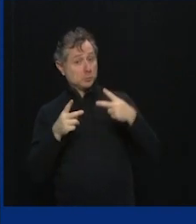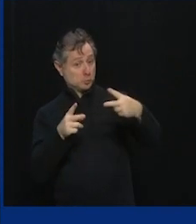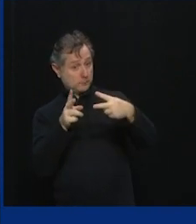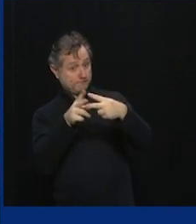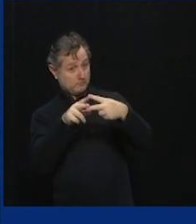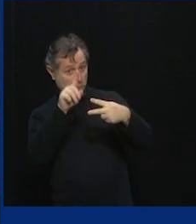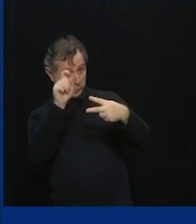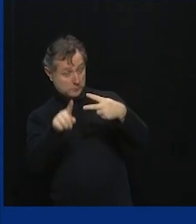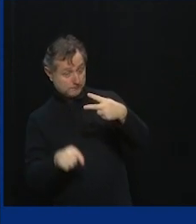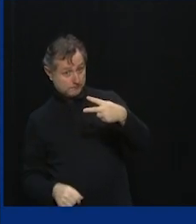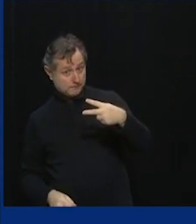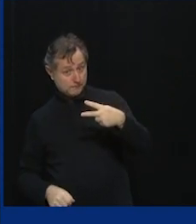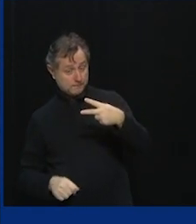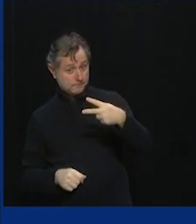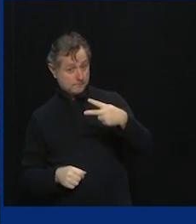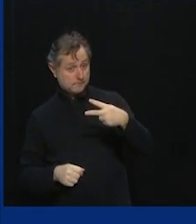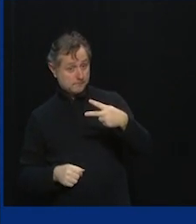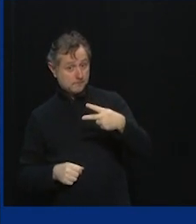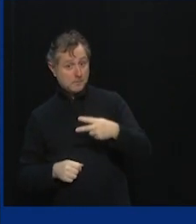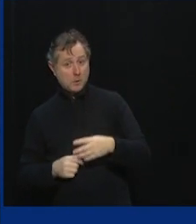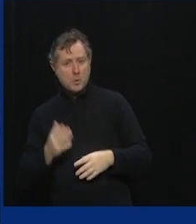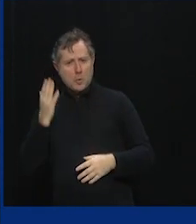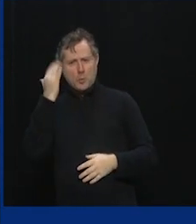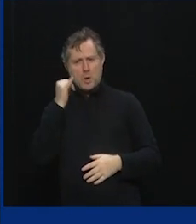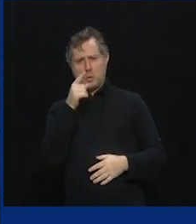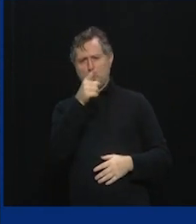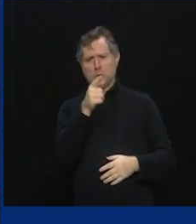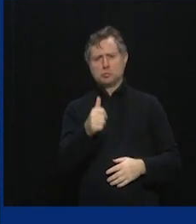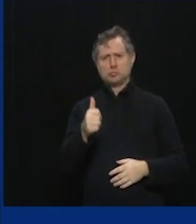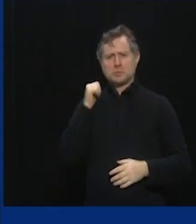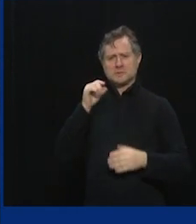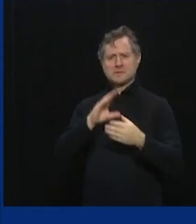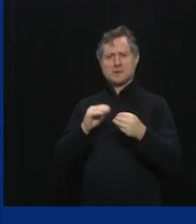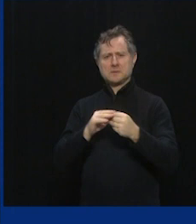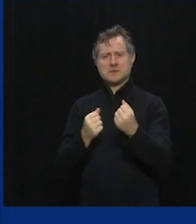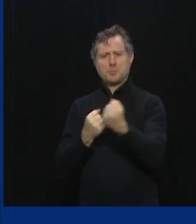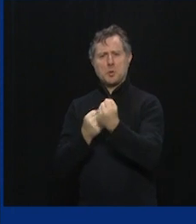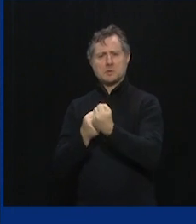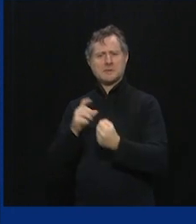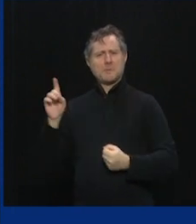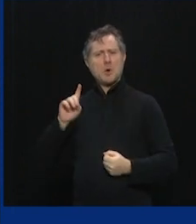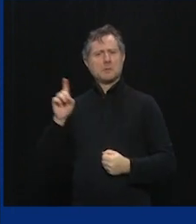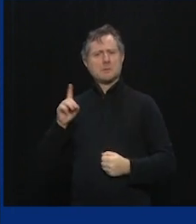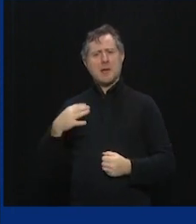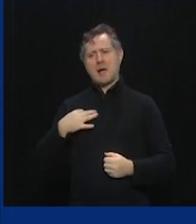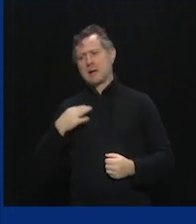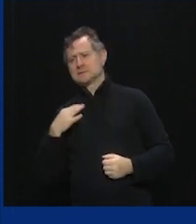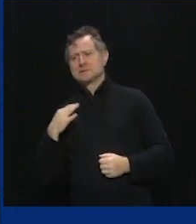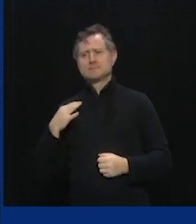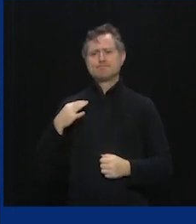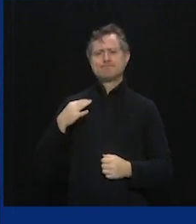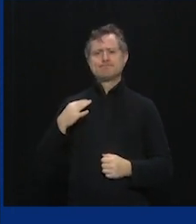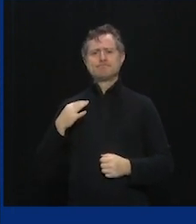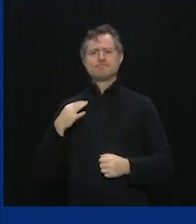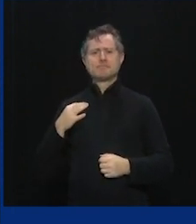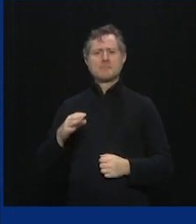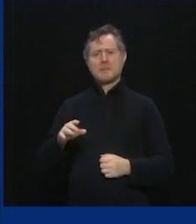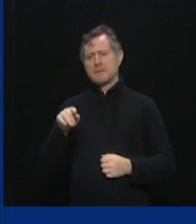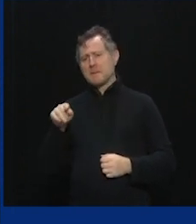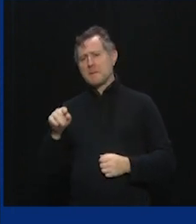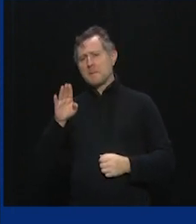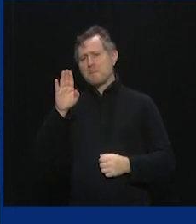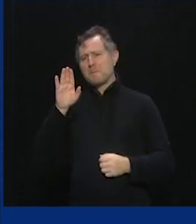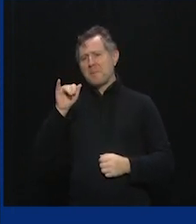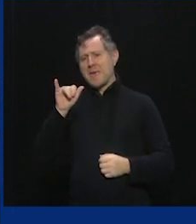First, why won't you say that you will support the Democratic nominee? Has Byron Brown or any of his aides asked you not to weigh in on